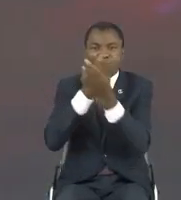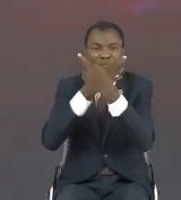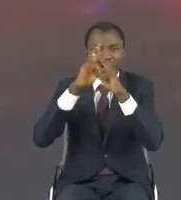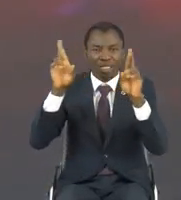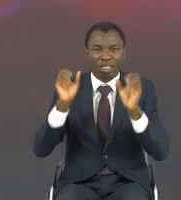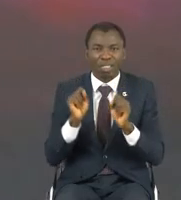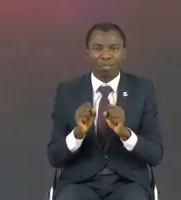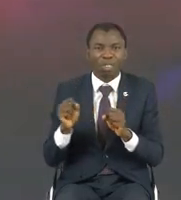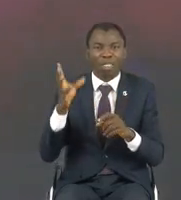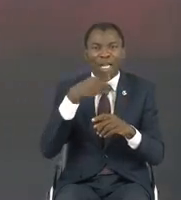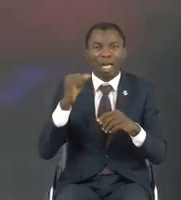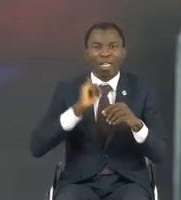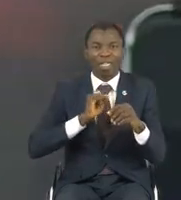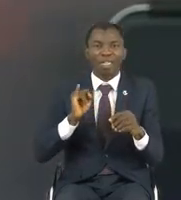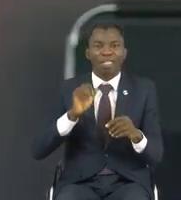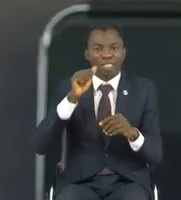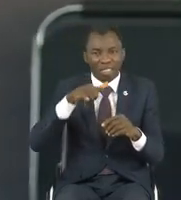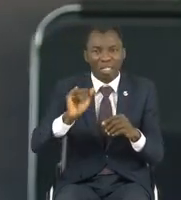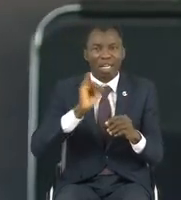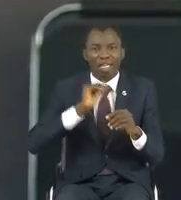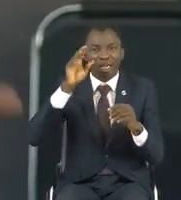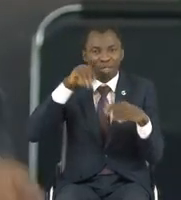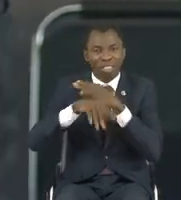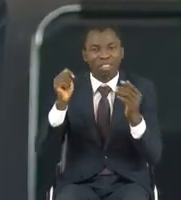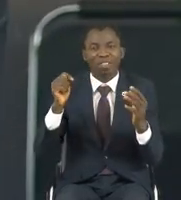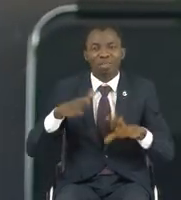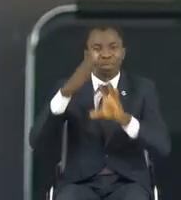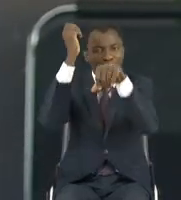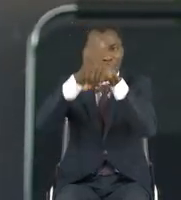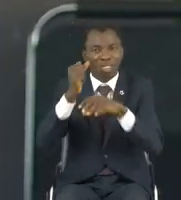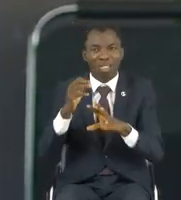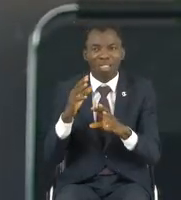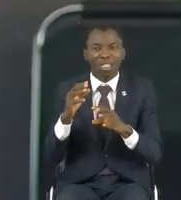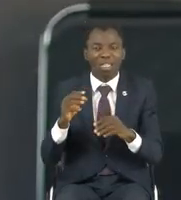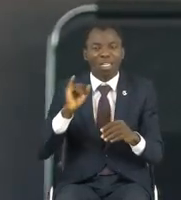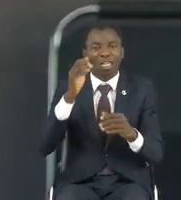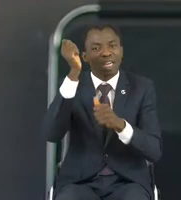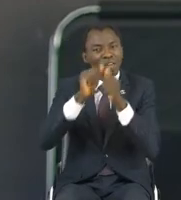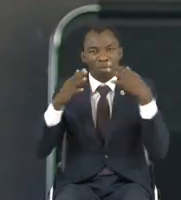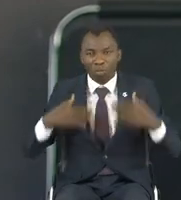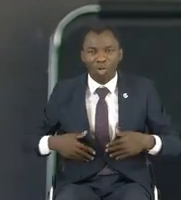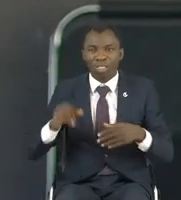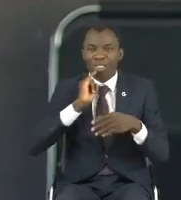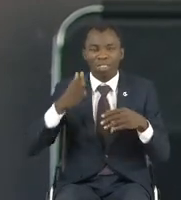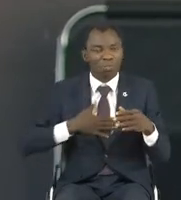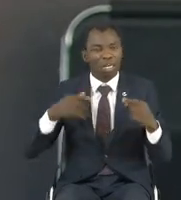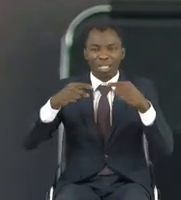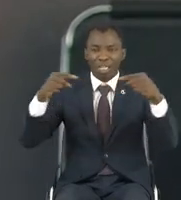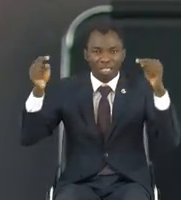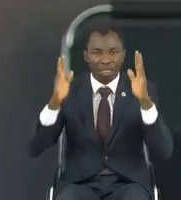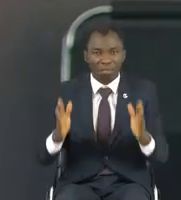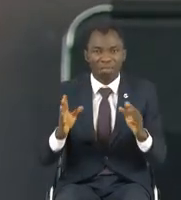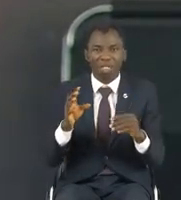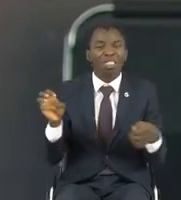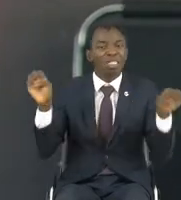in the valley, I'm on the mountain, I don't understand people. Everybody is my enemy. Even the sky